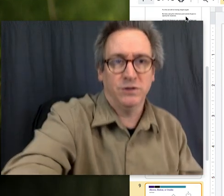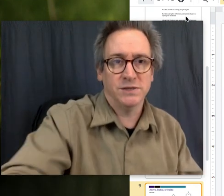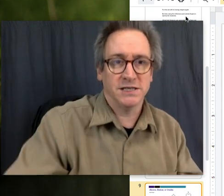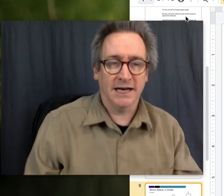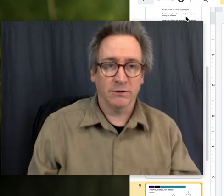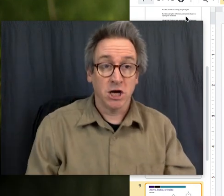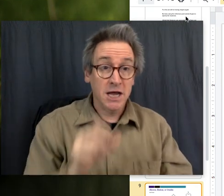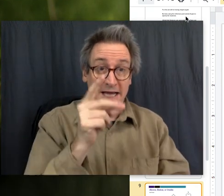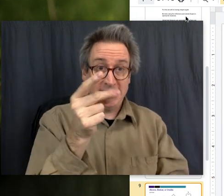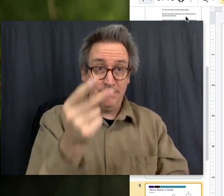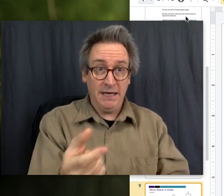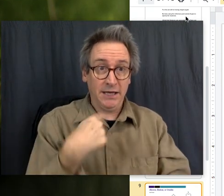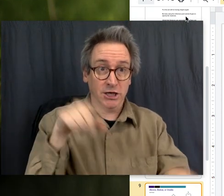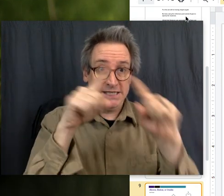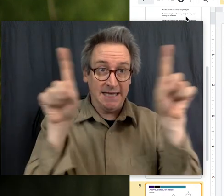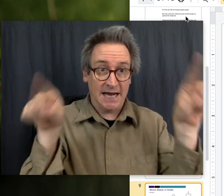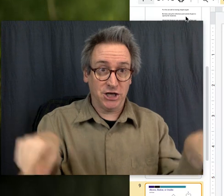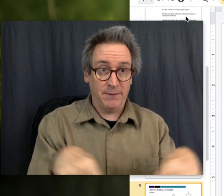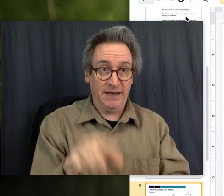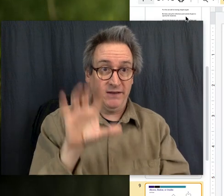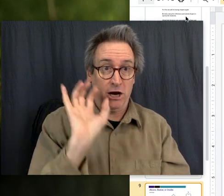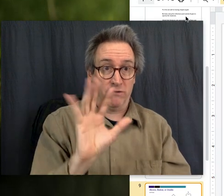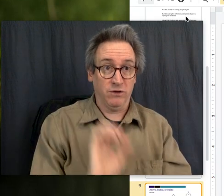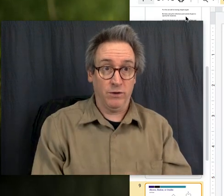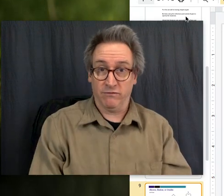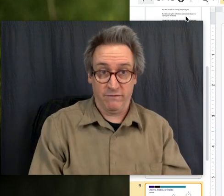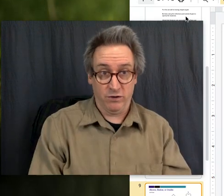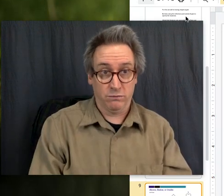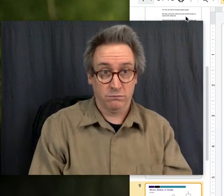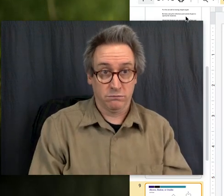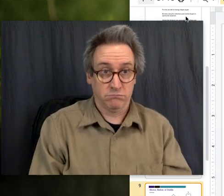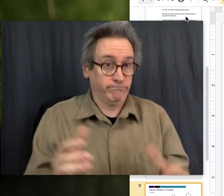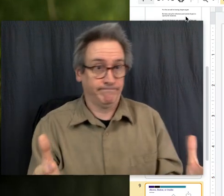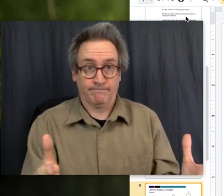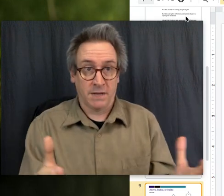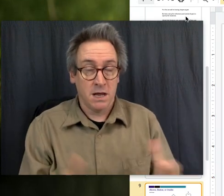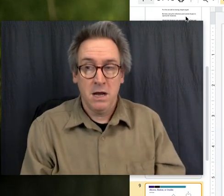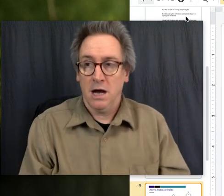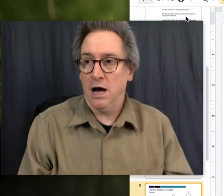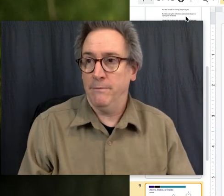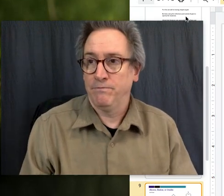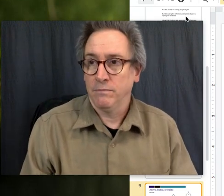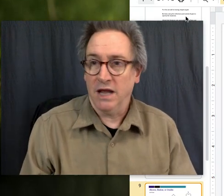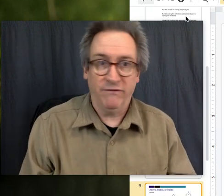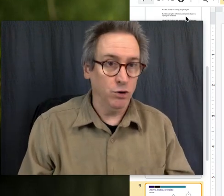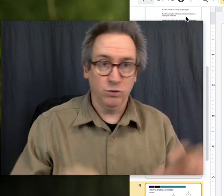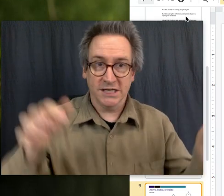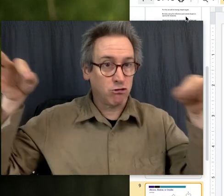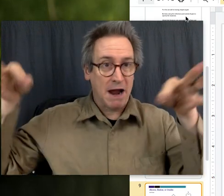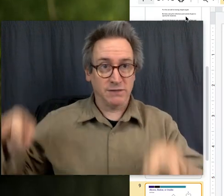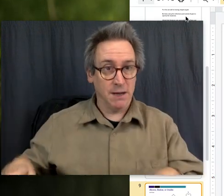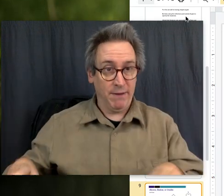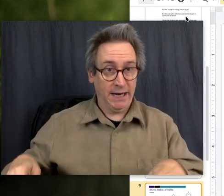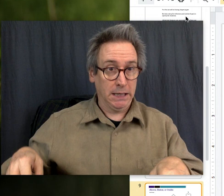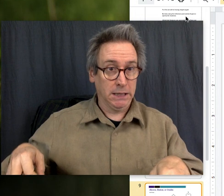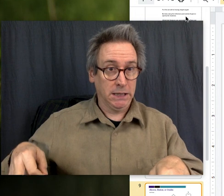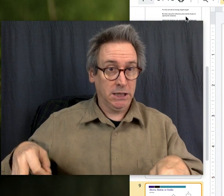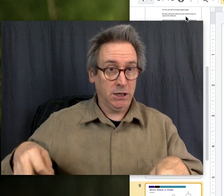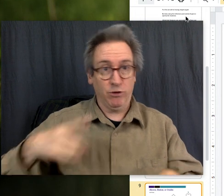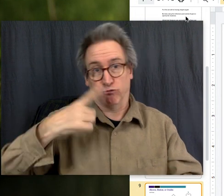who uses sign language is immediately going to see that shape in the air floating in front of you. If you describe